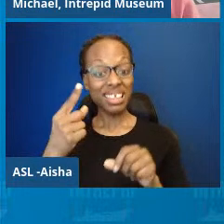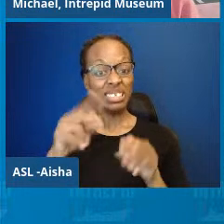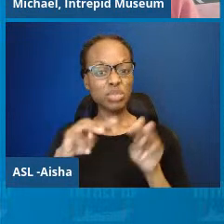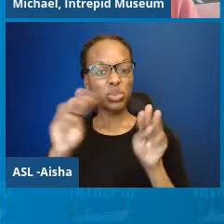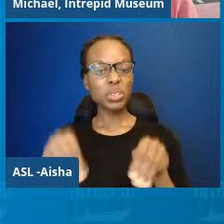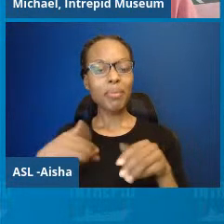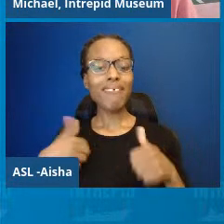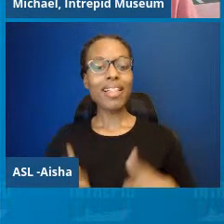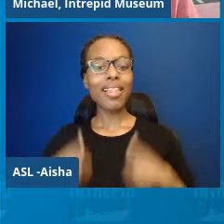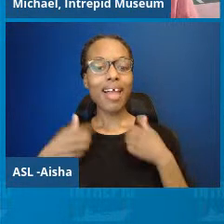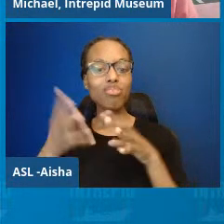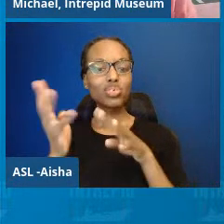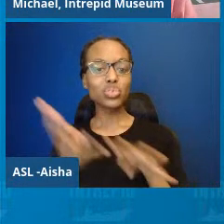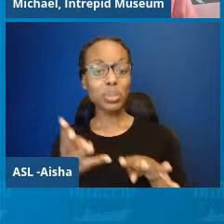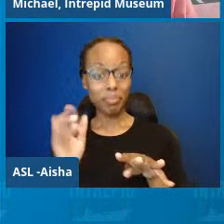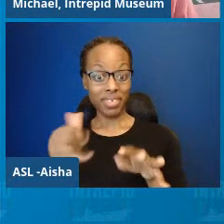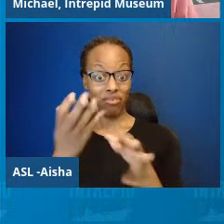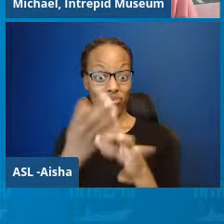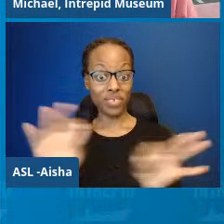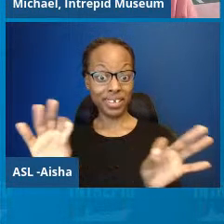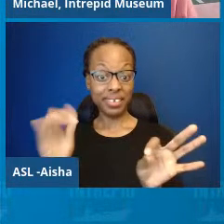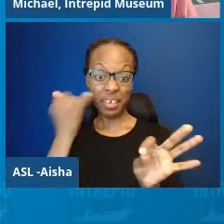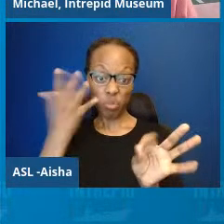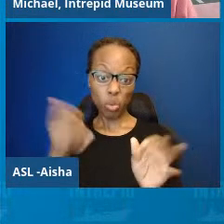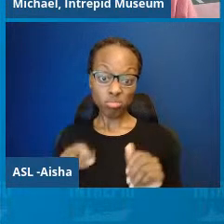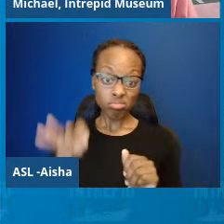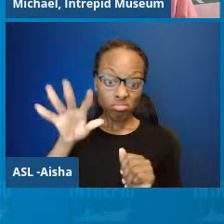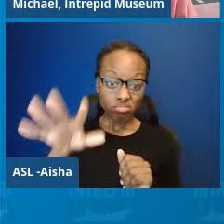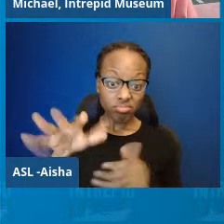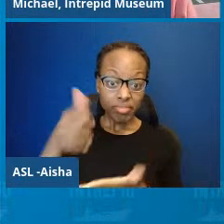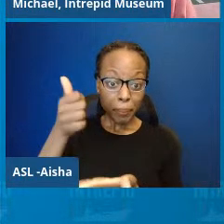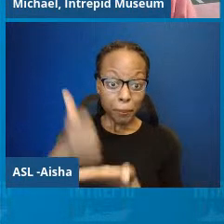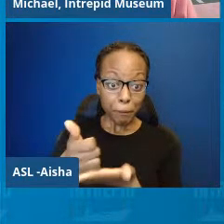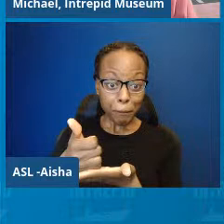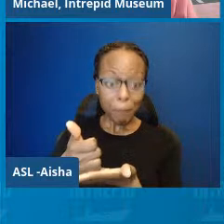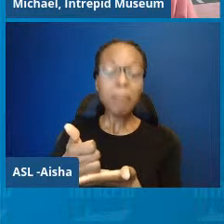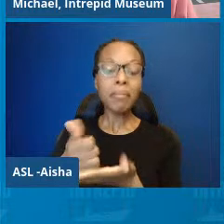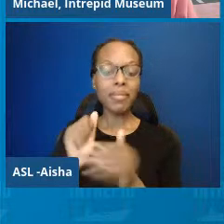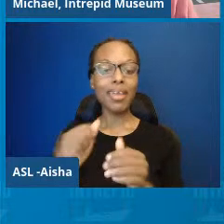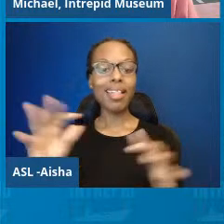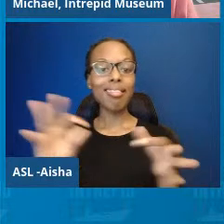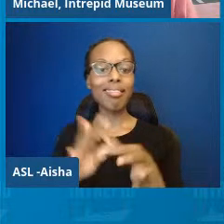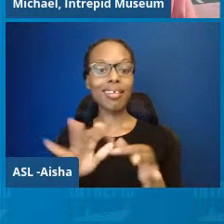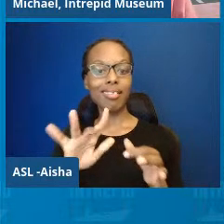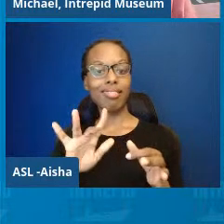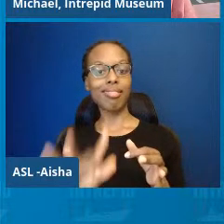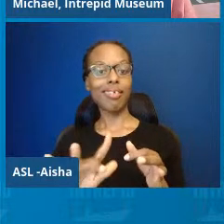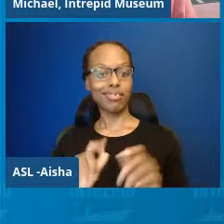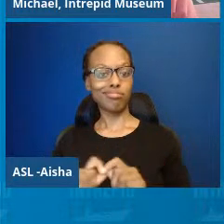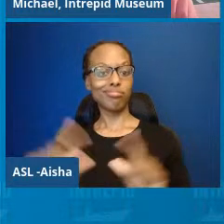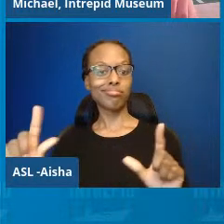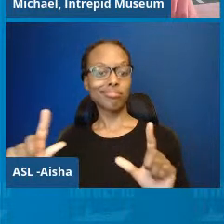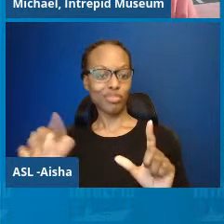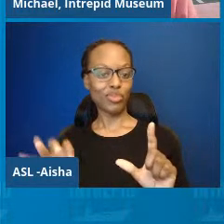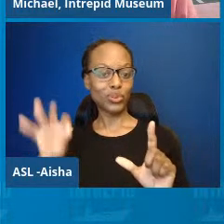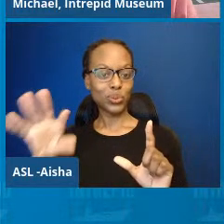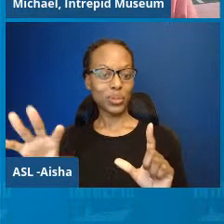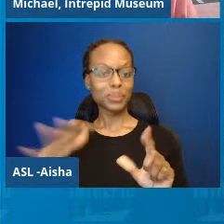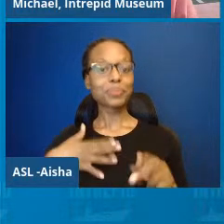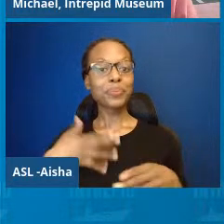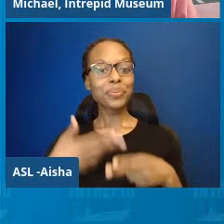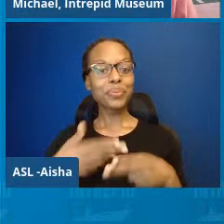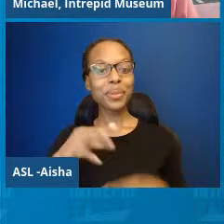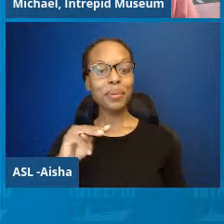support us in delivering this exciting content, please click on the link below in the description. My name is Michael Stevens, and I'm a